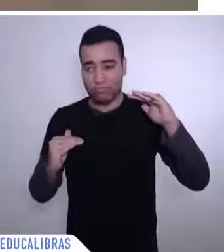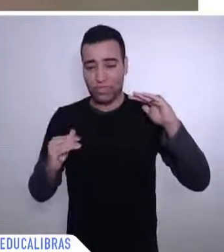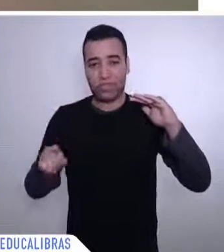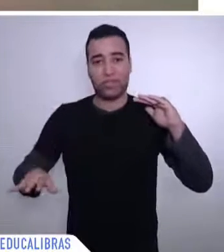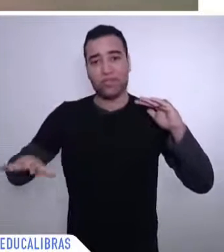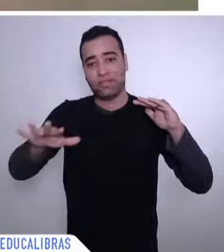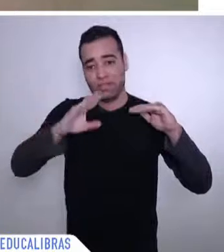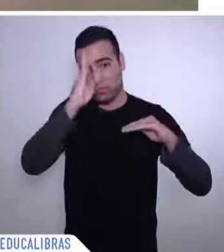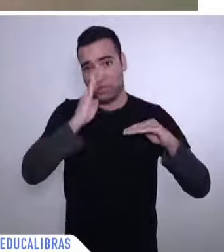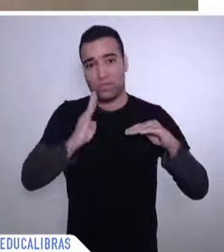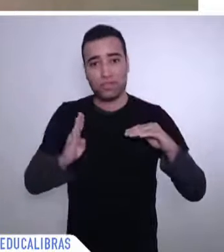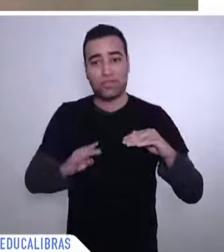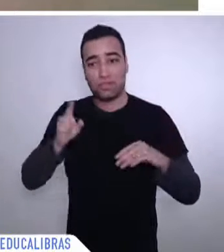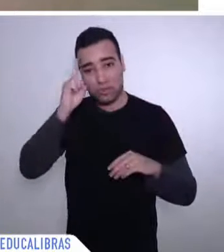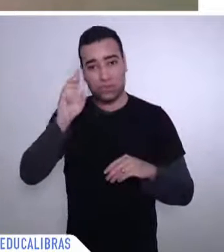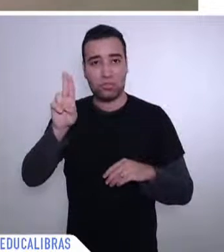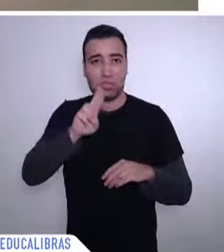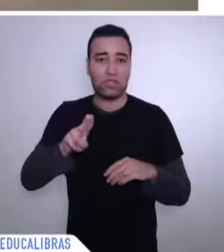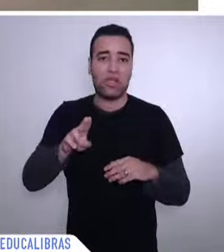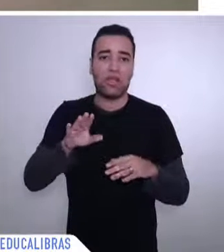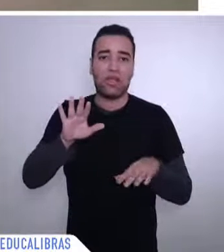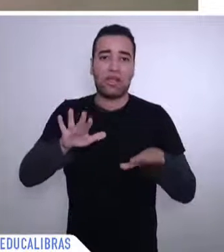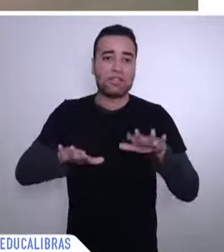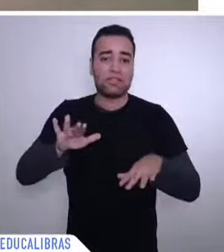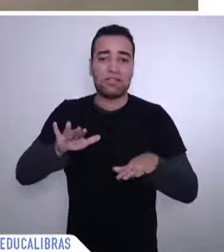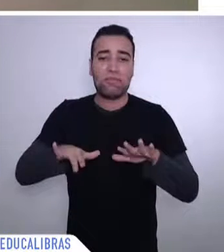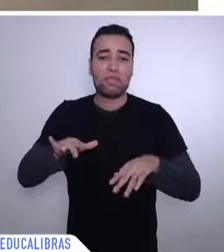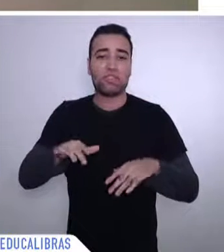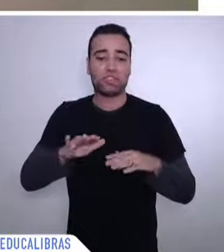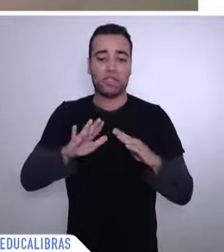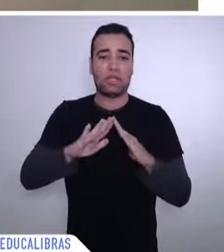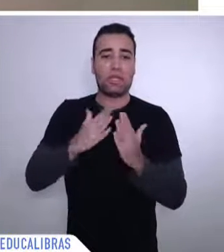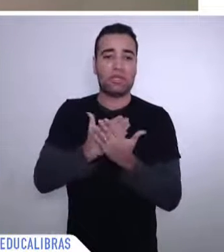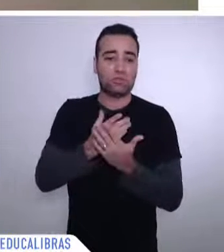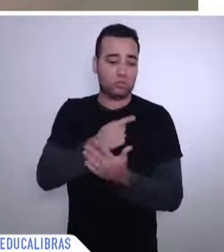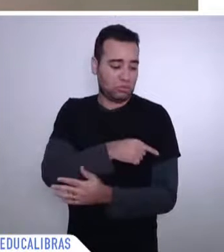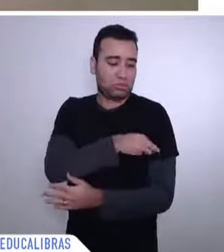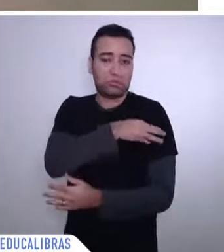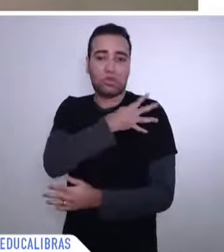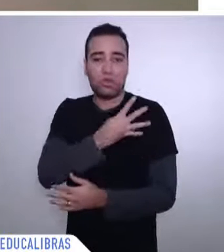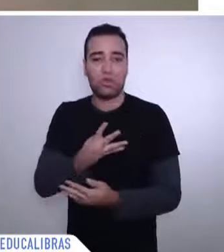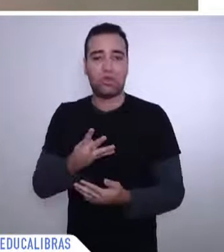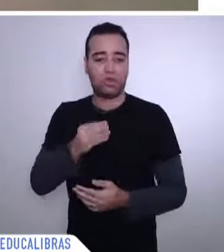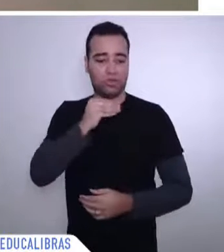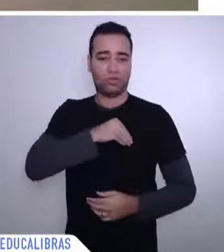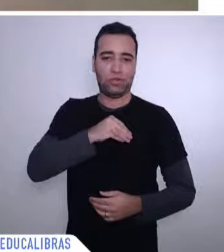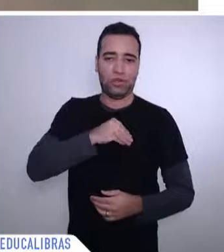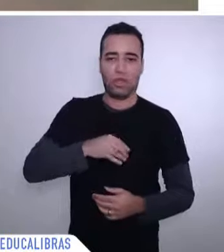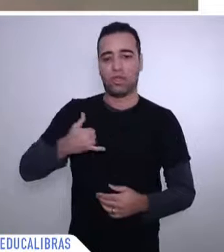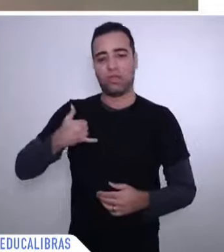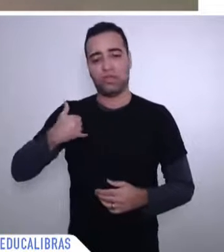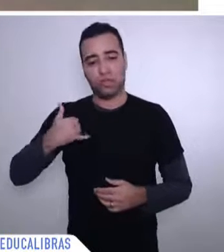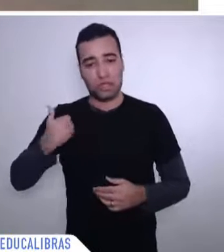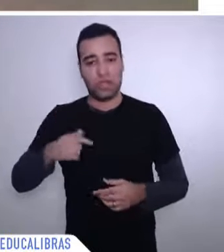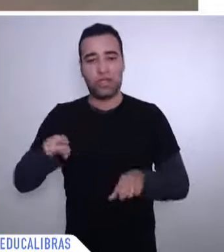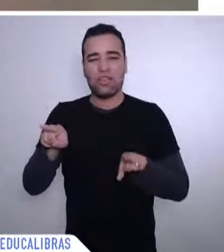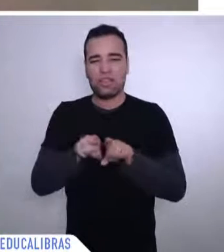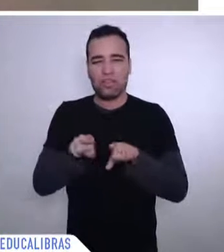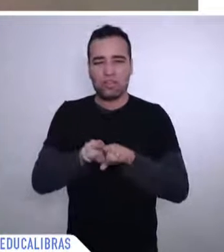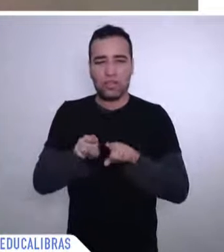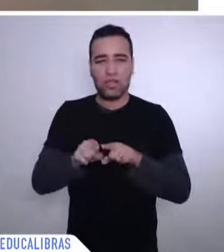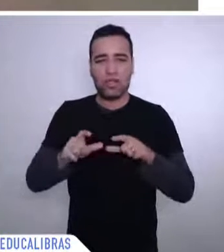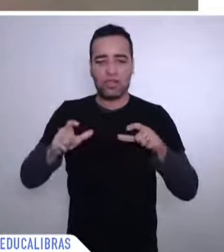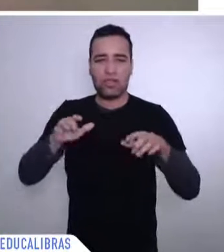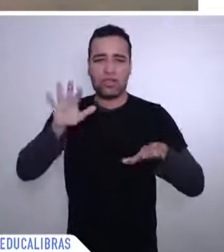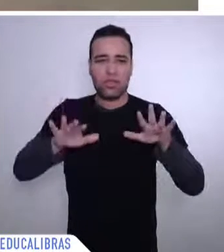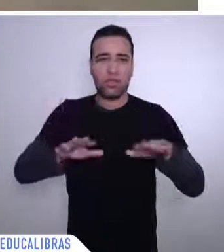but also regional divisions. It's really important, I think, also to continue investing in skills more